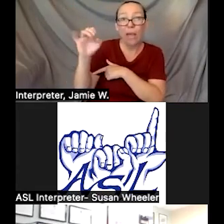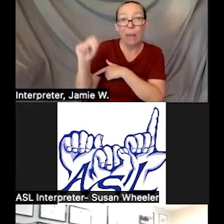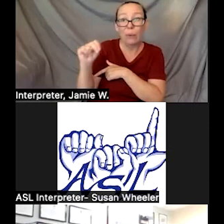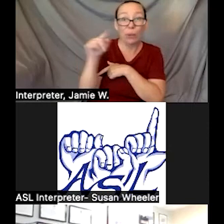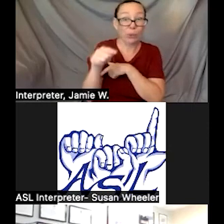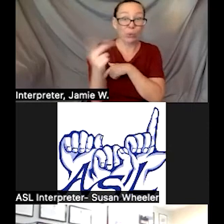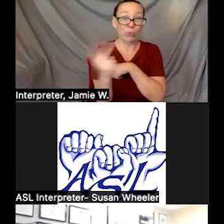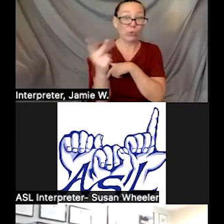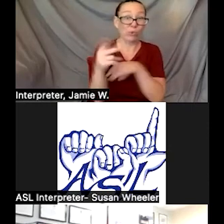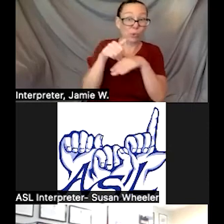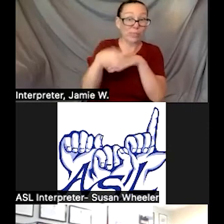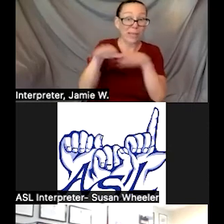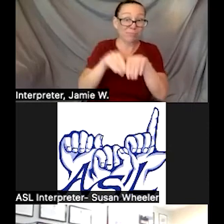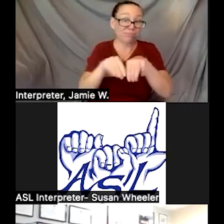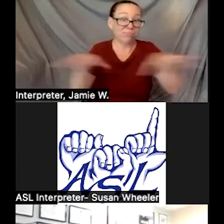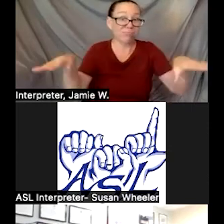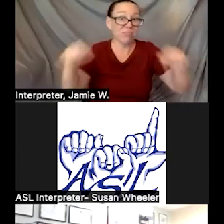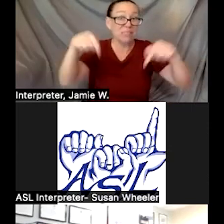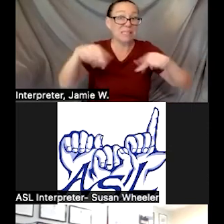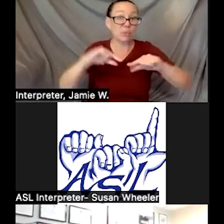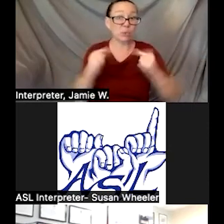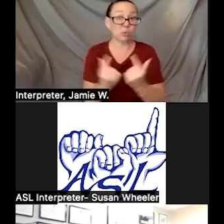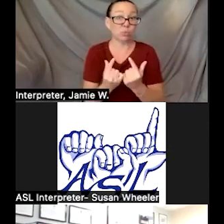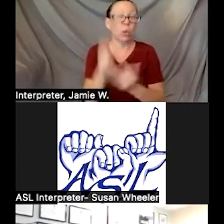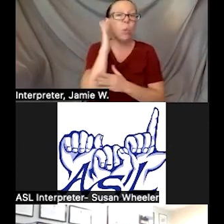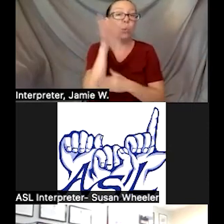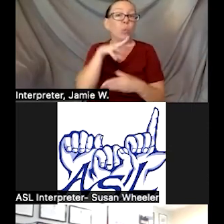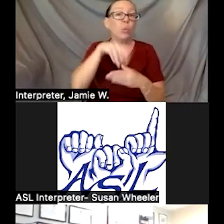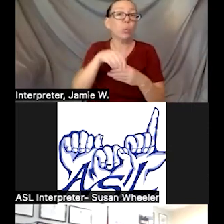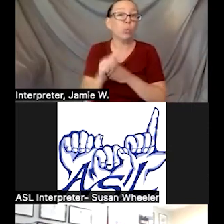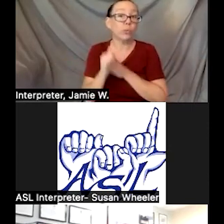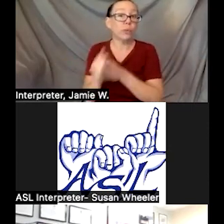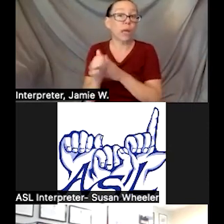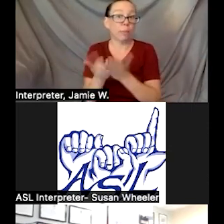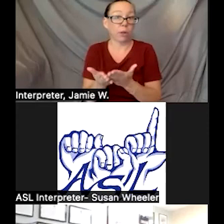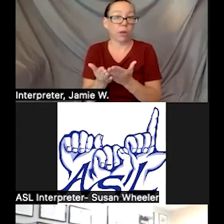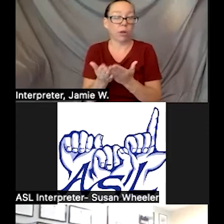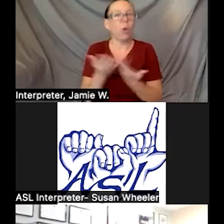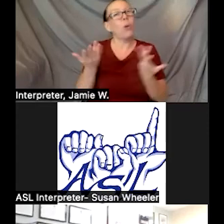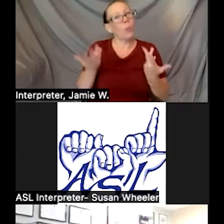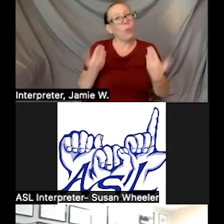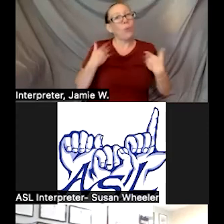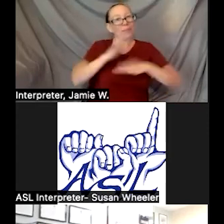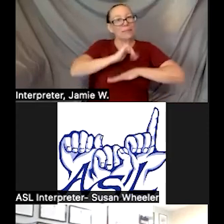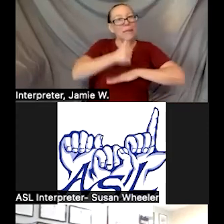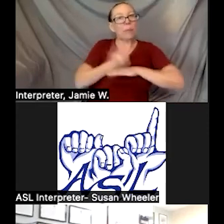to you. It'll have the guidebook. We did it in an Excel spreadsheet format